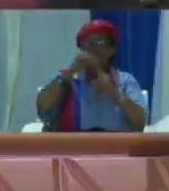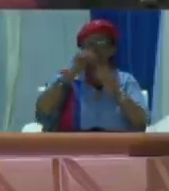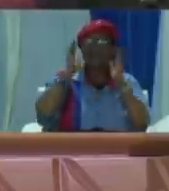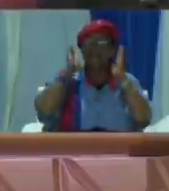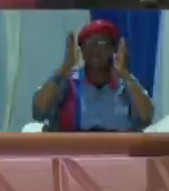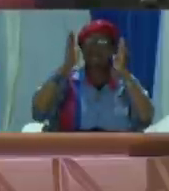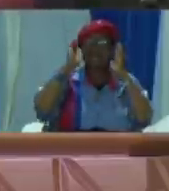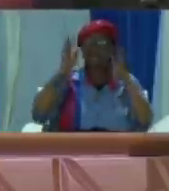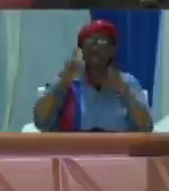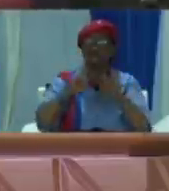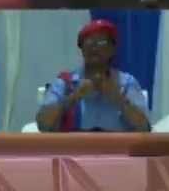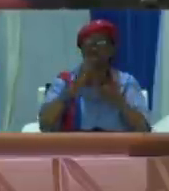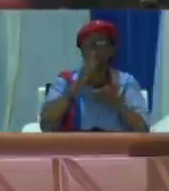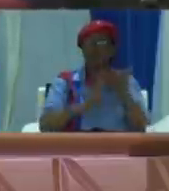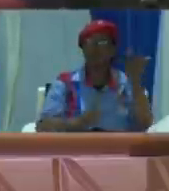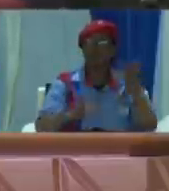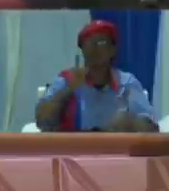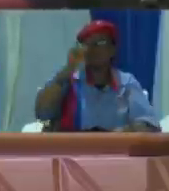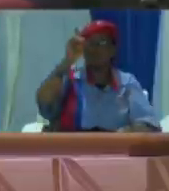someone